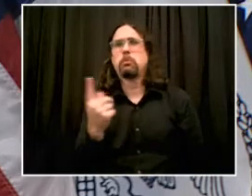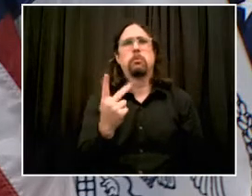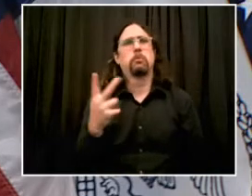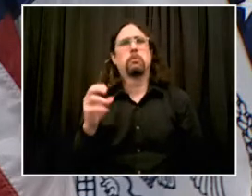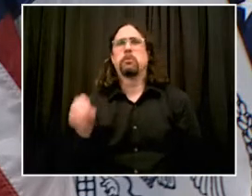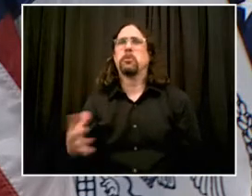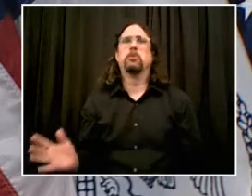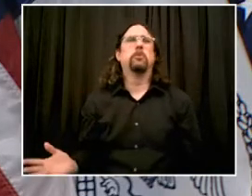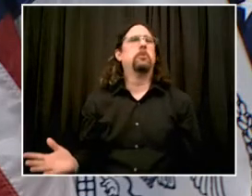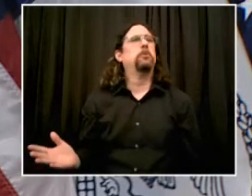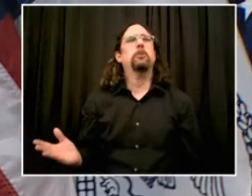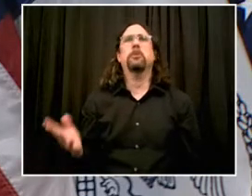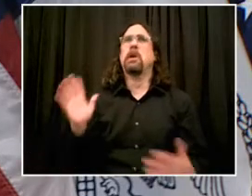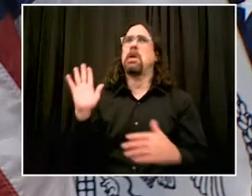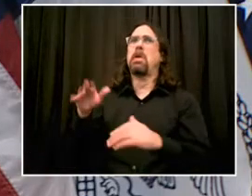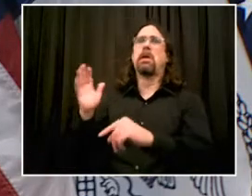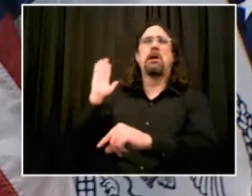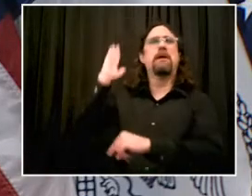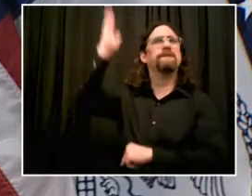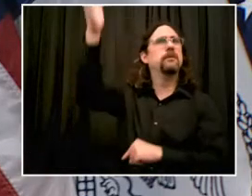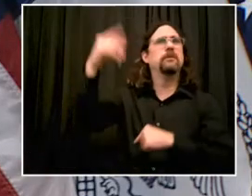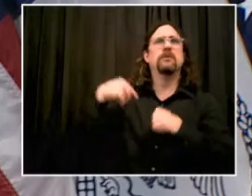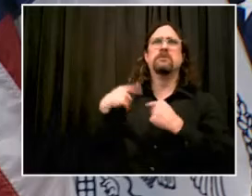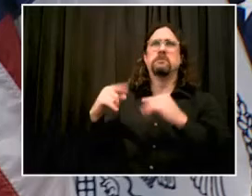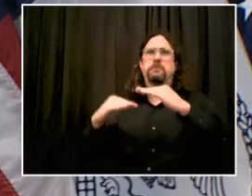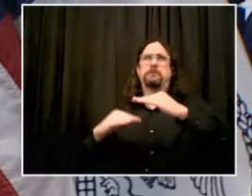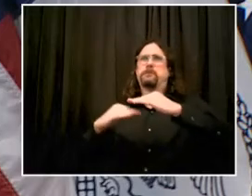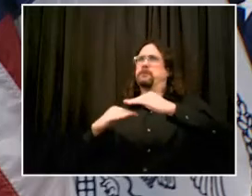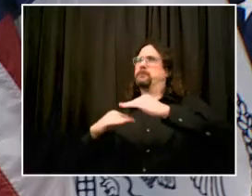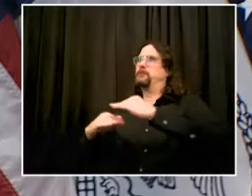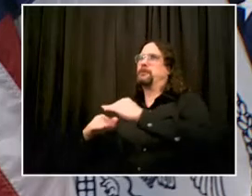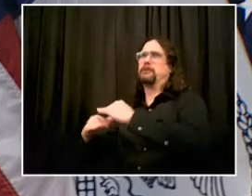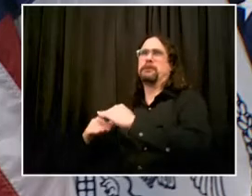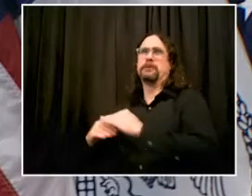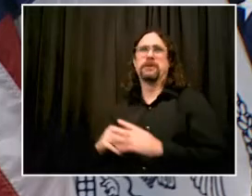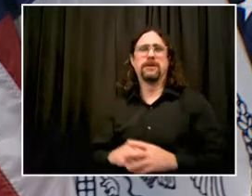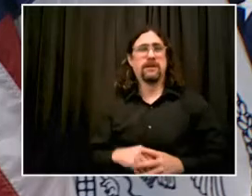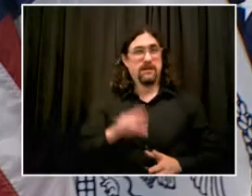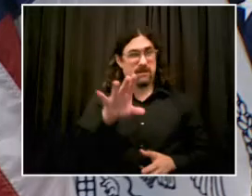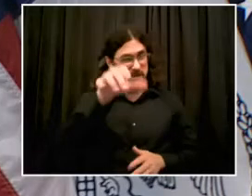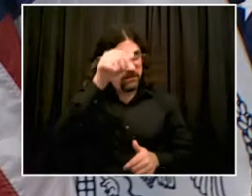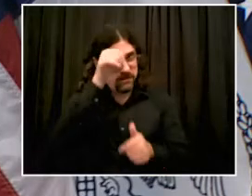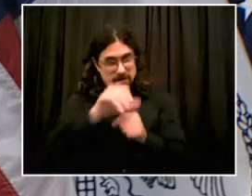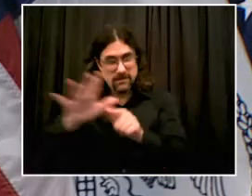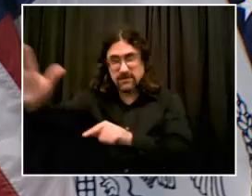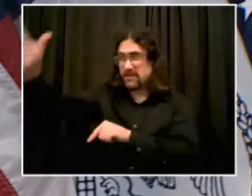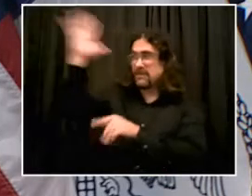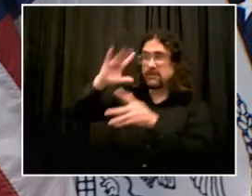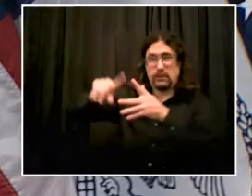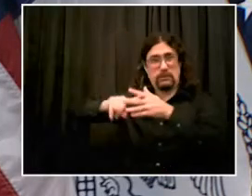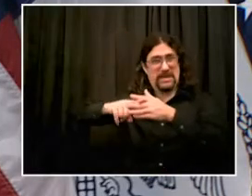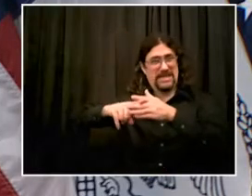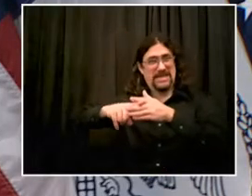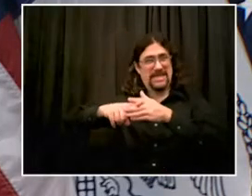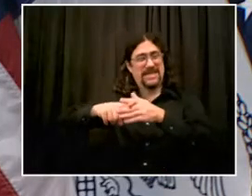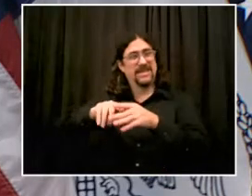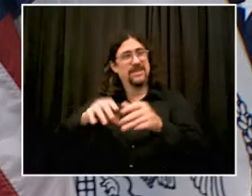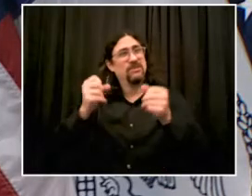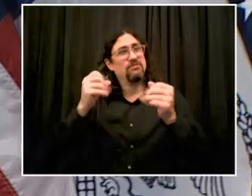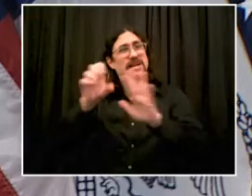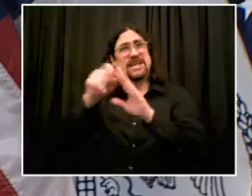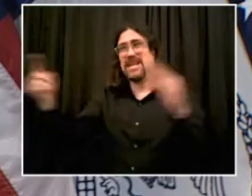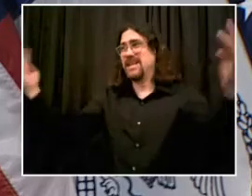handle the challenge. Well, unfortunately for everyone, the tables have turned. Now New York City is the place that is showing everyone